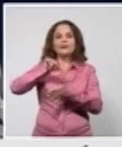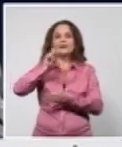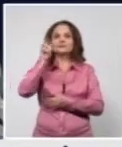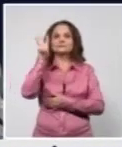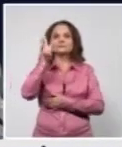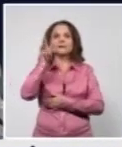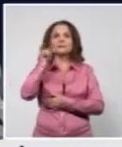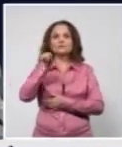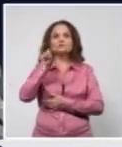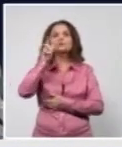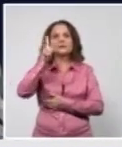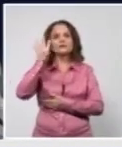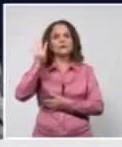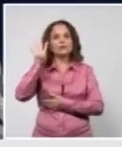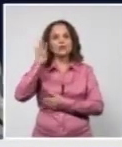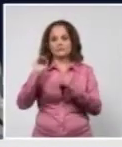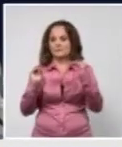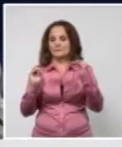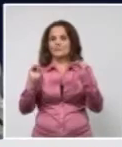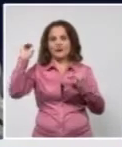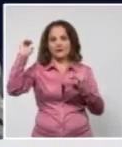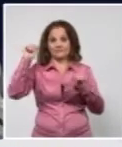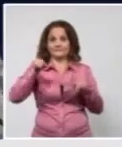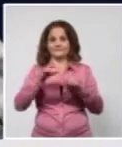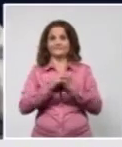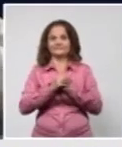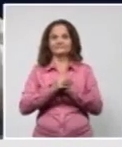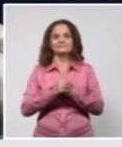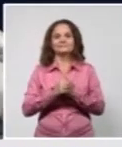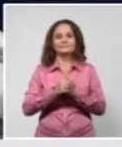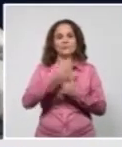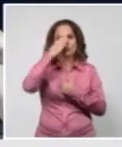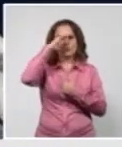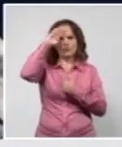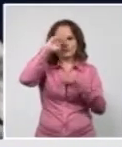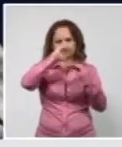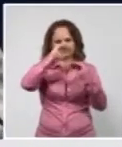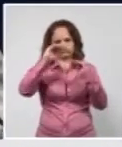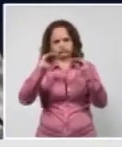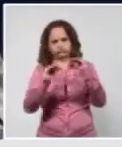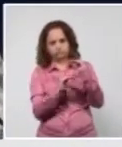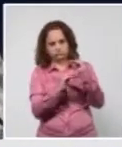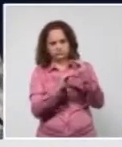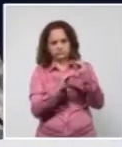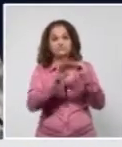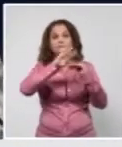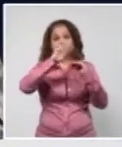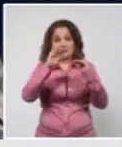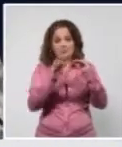has a mortality rate of 2.2%, lower than the global rate of